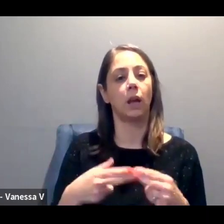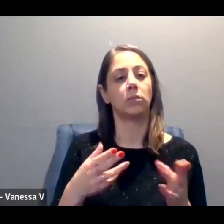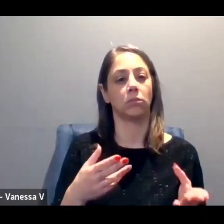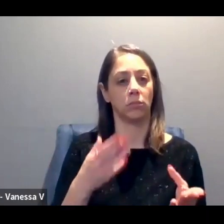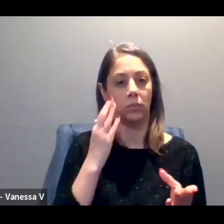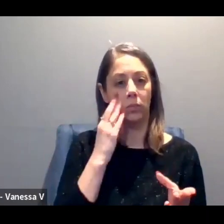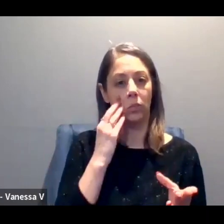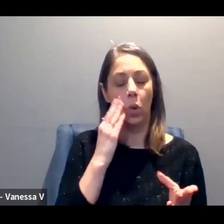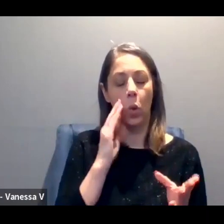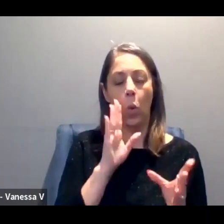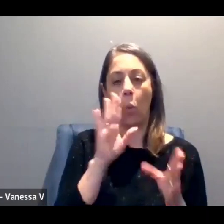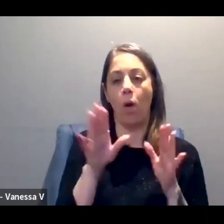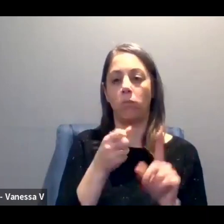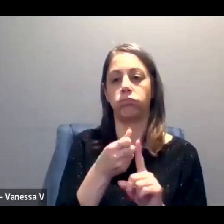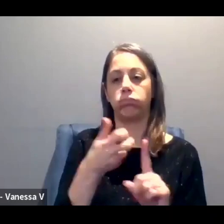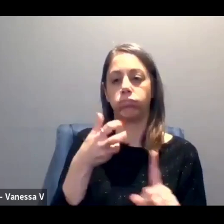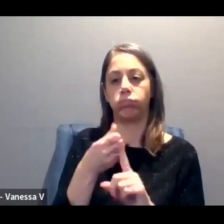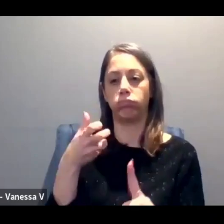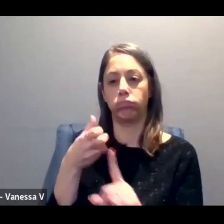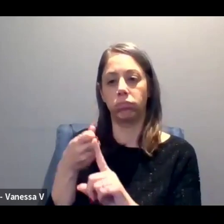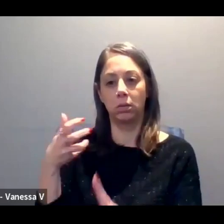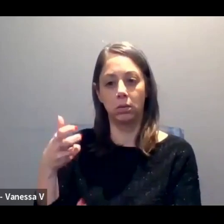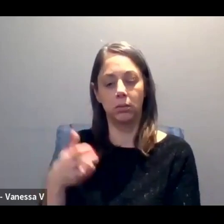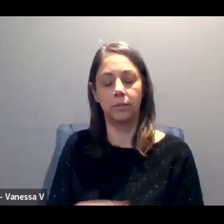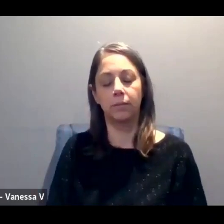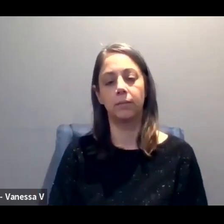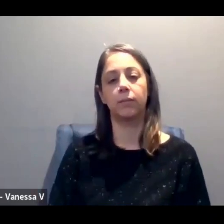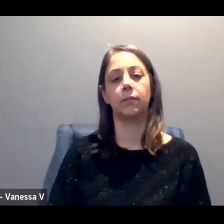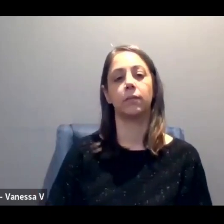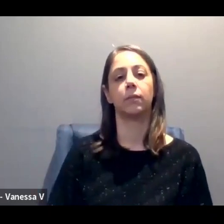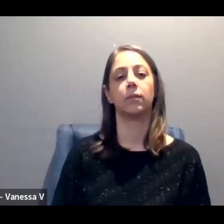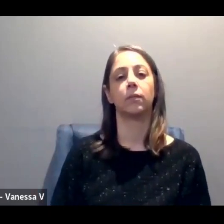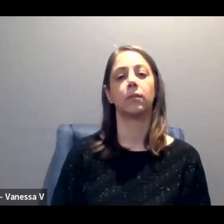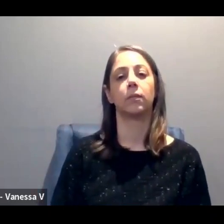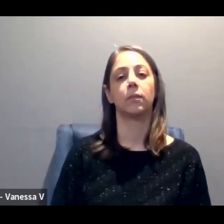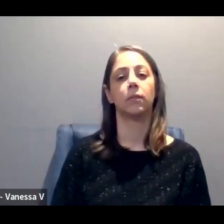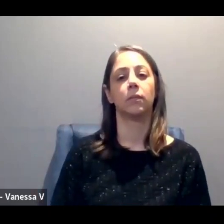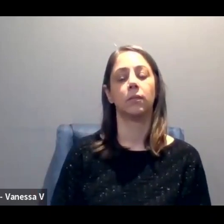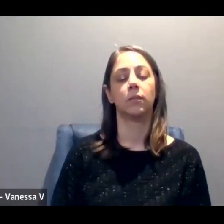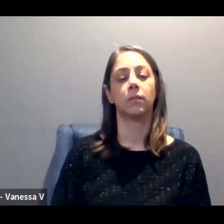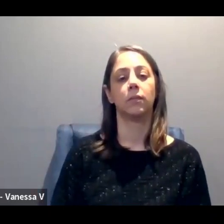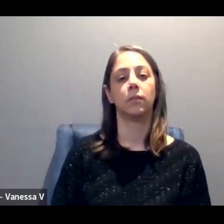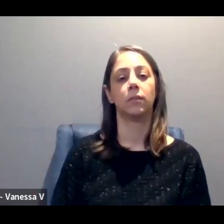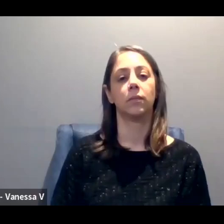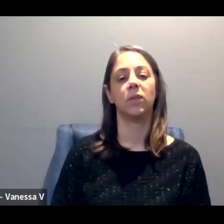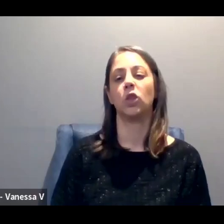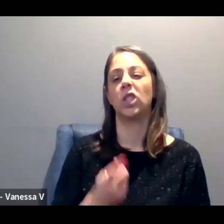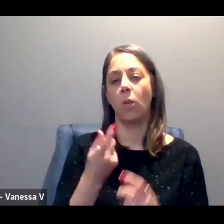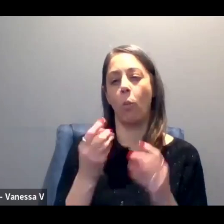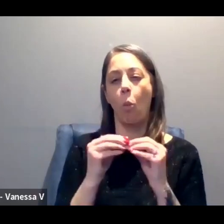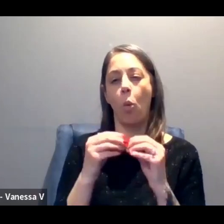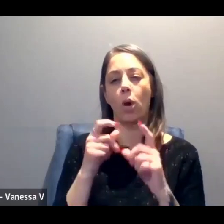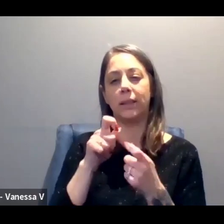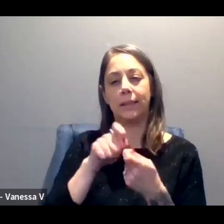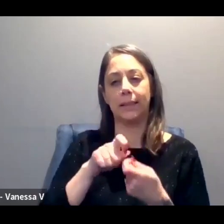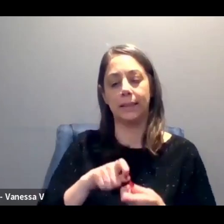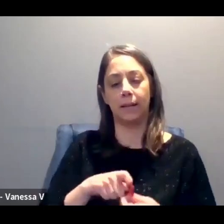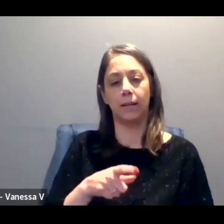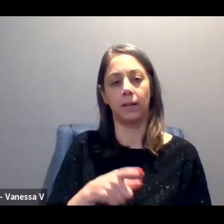to kind of go through those and basically say the same thing, a little bit more detail. So next slide will